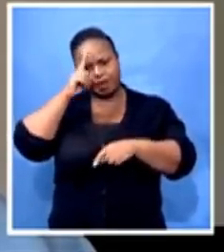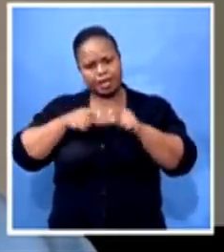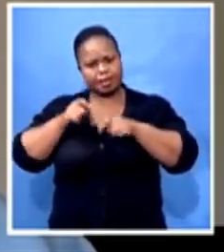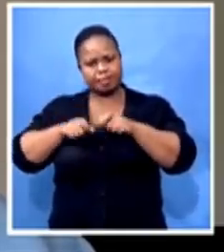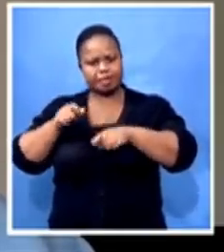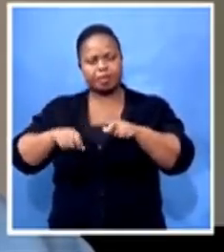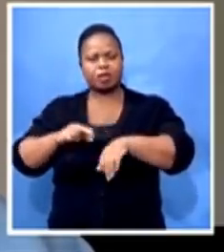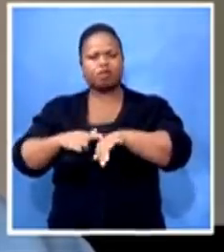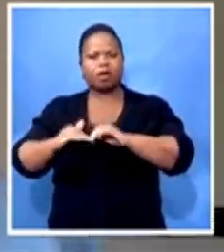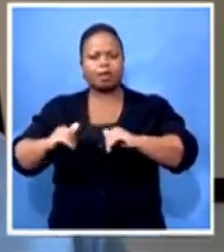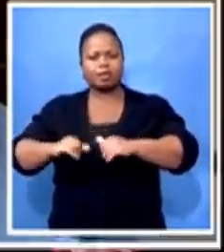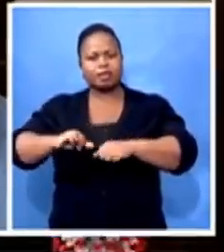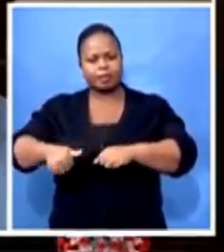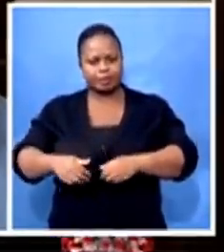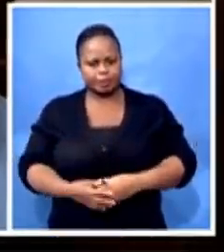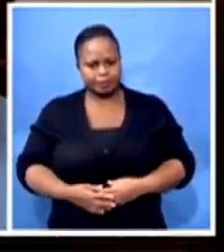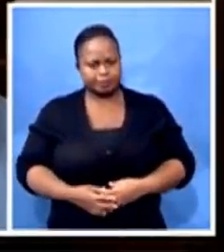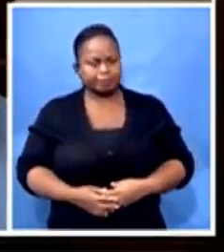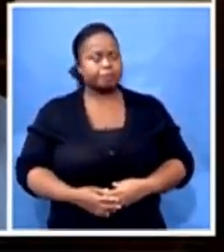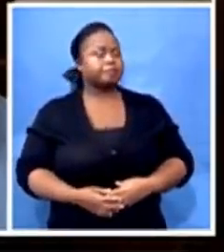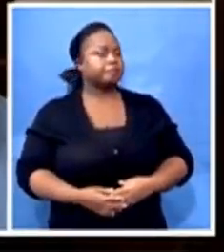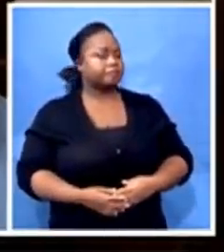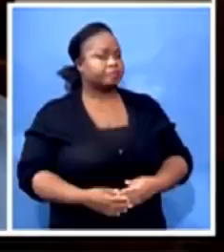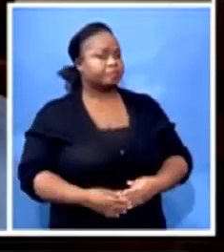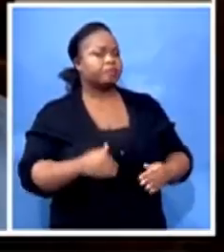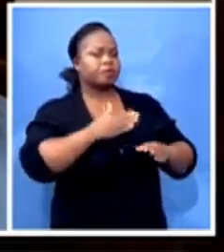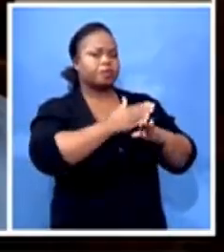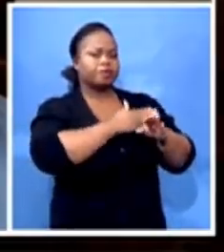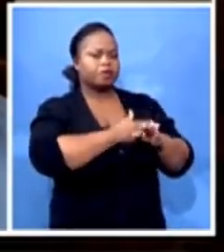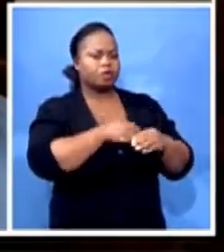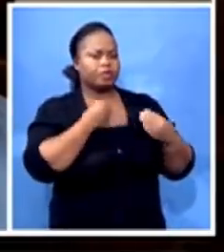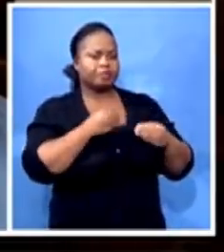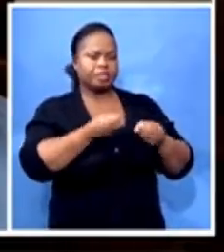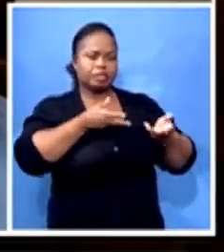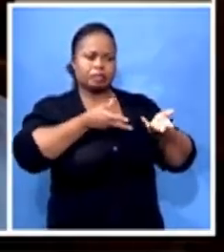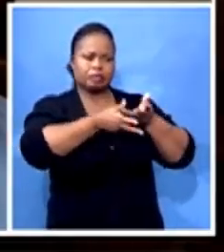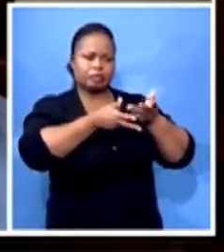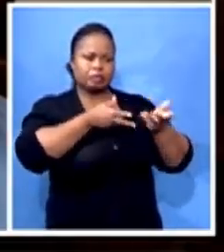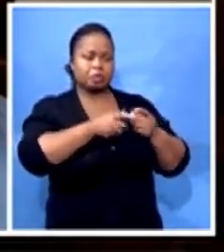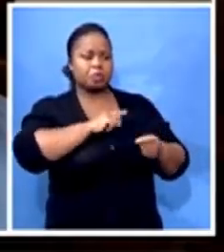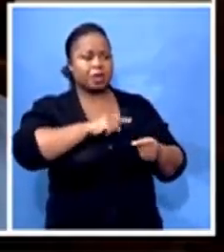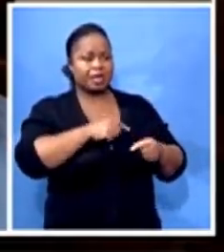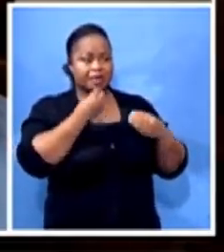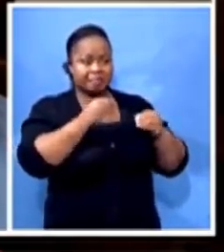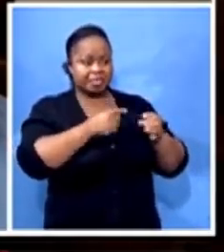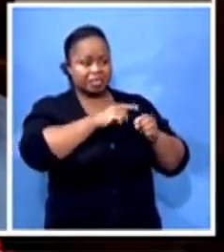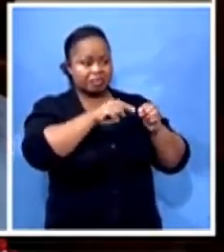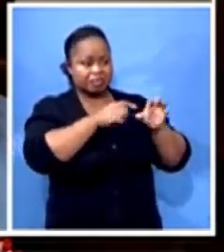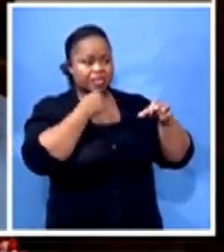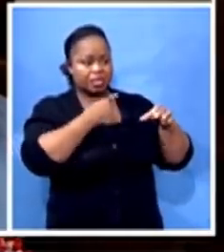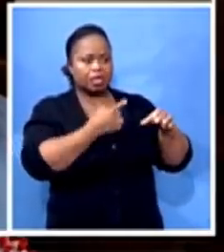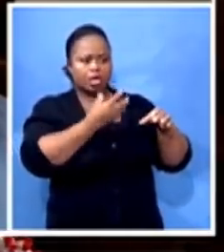We were speaking to a business during the week that claims to have solutions for how government can efficiently